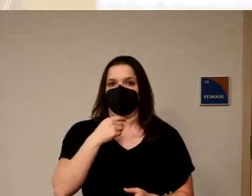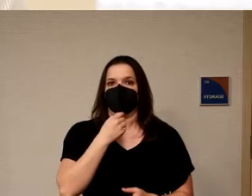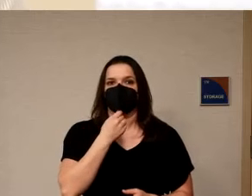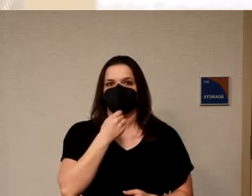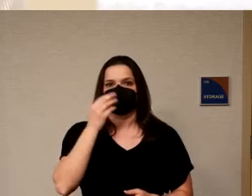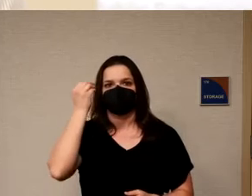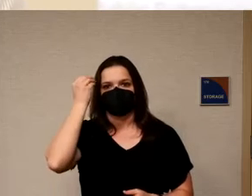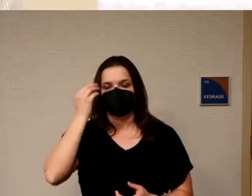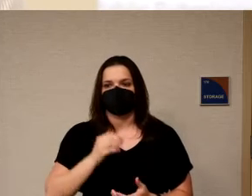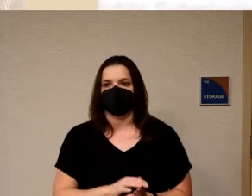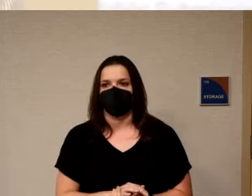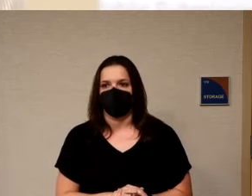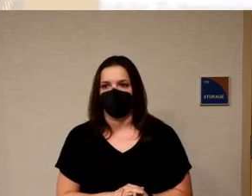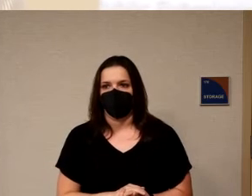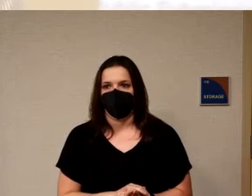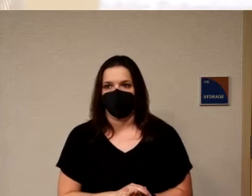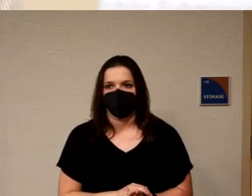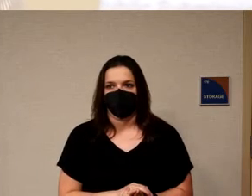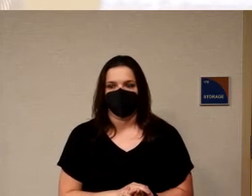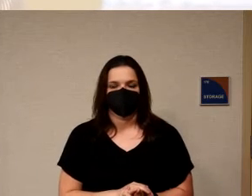take into consideration.